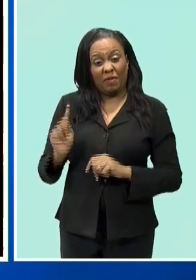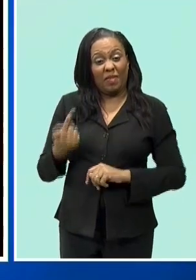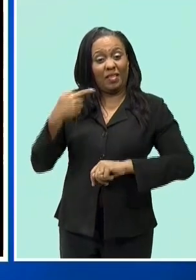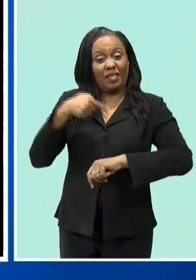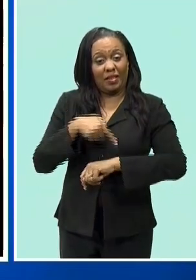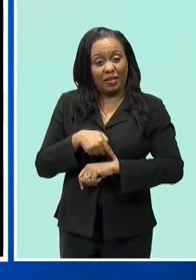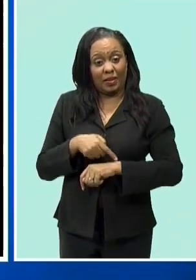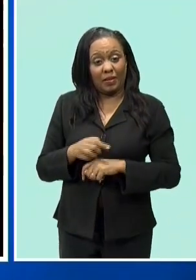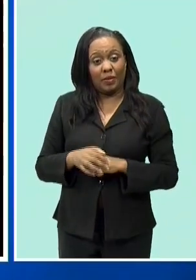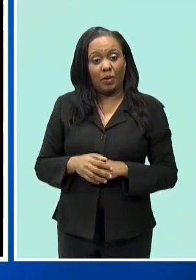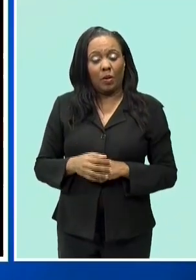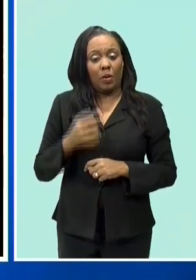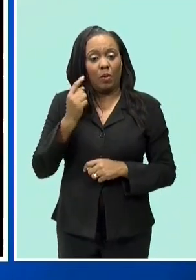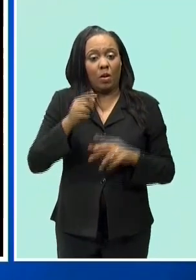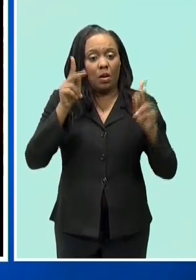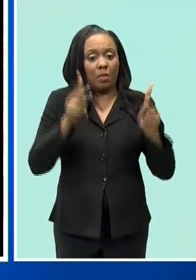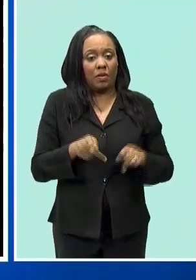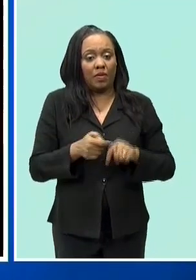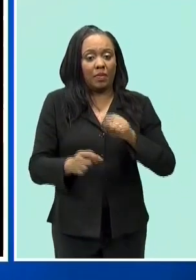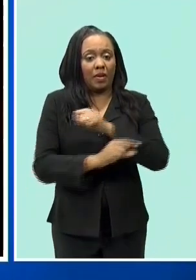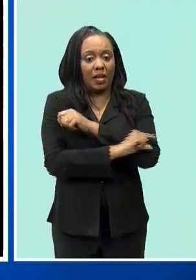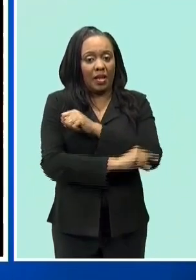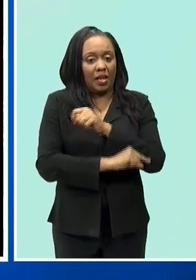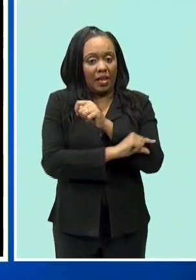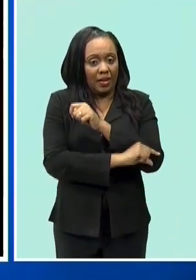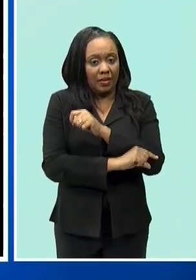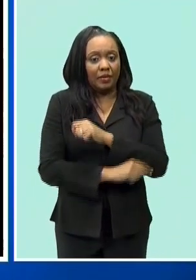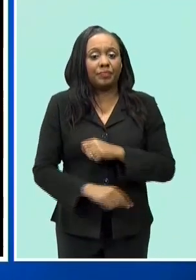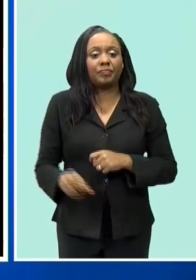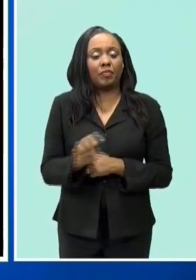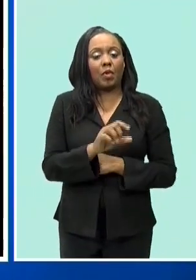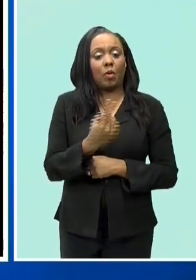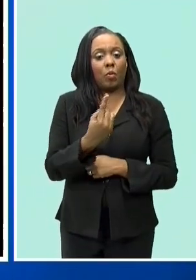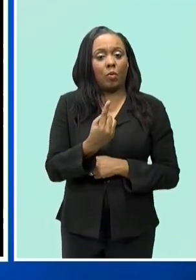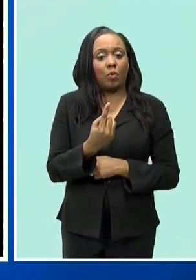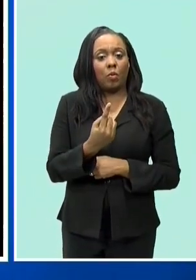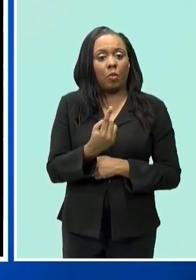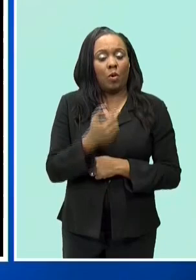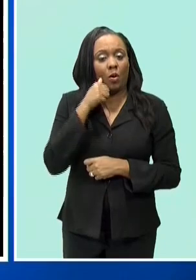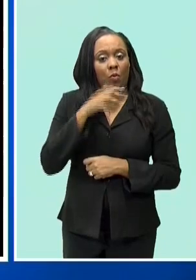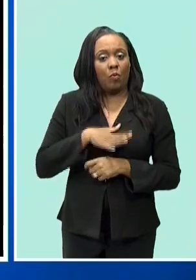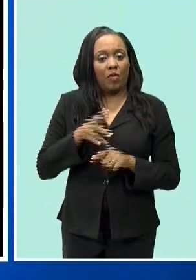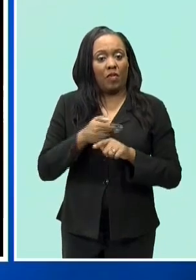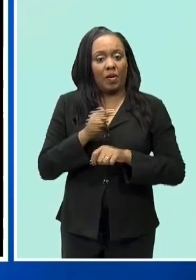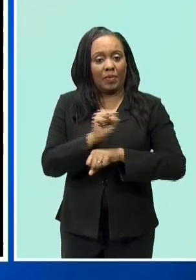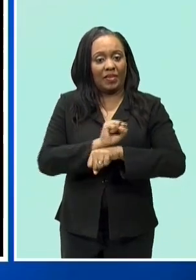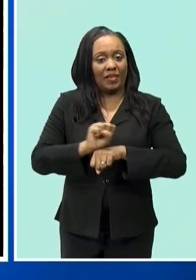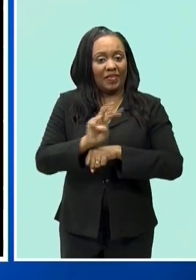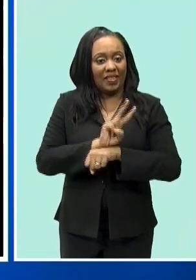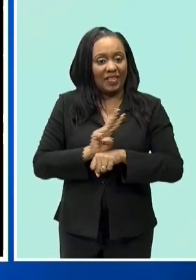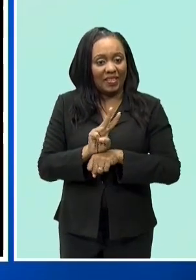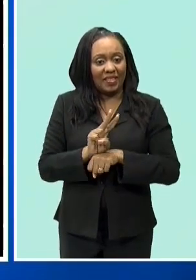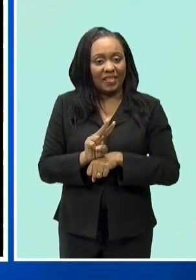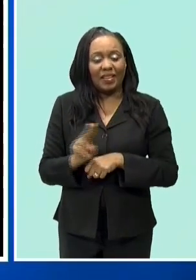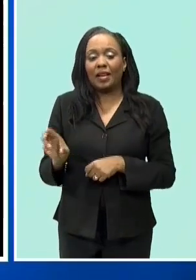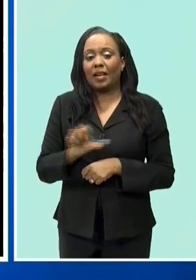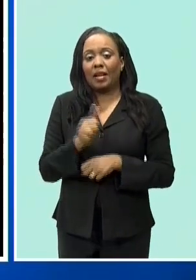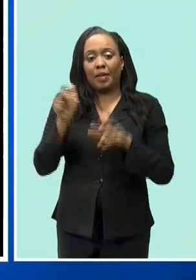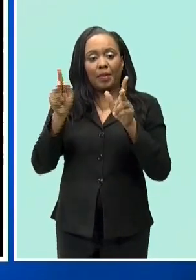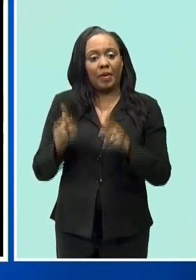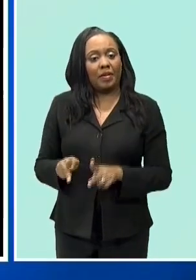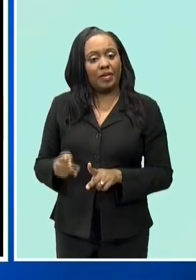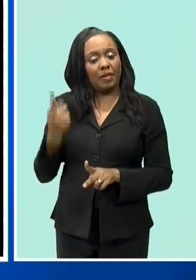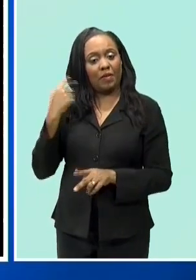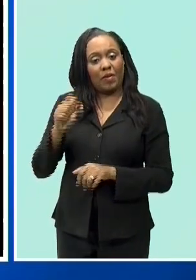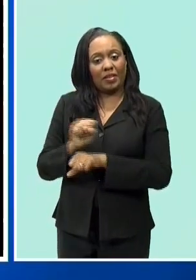lineup. Blaze Antonio of Guyana, Sita the lyrical diva of St. Vincent, and Subans and Mighty will represent St. Lucia in the